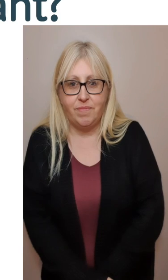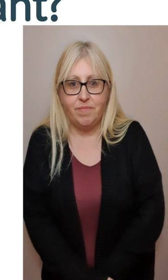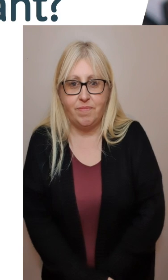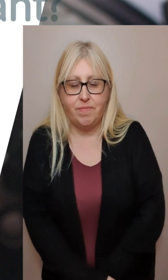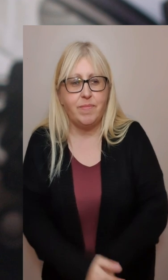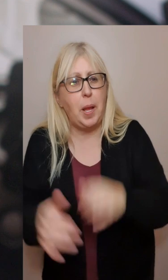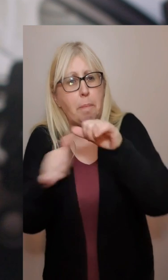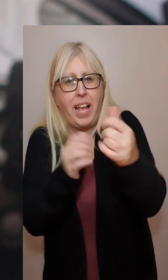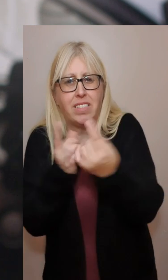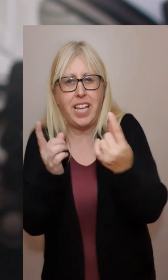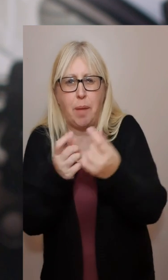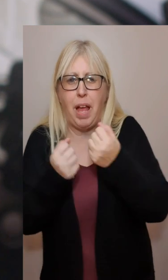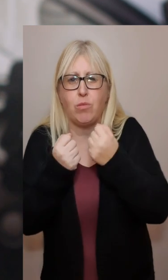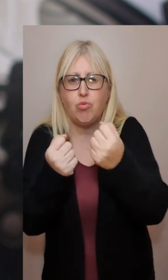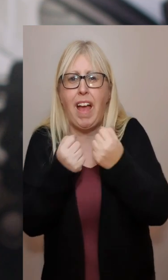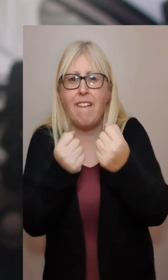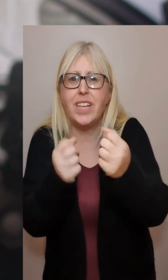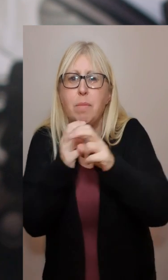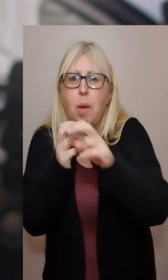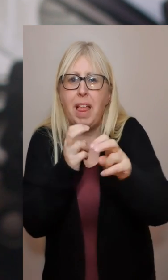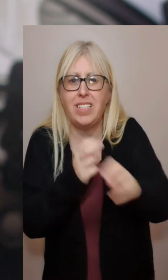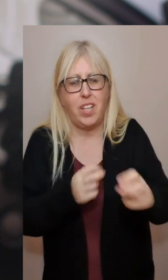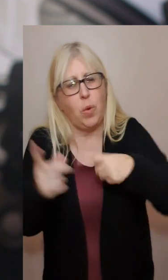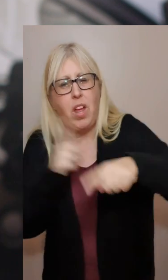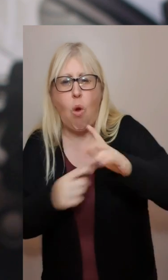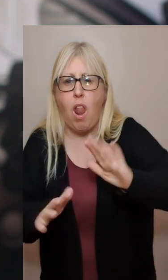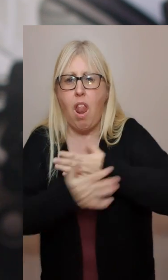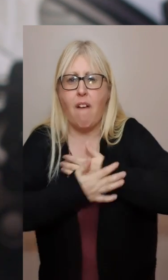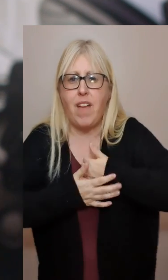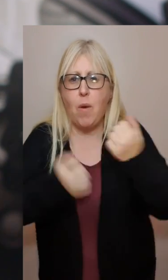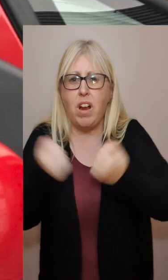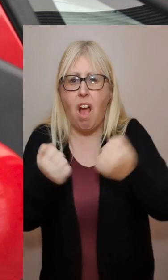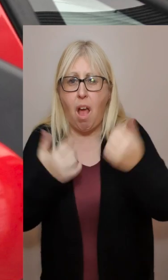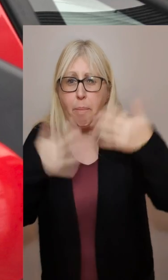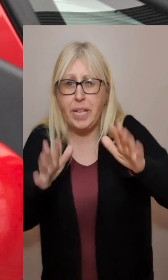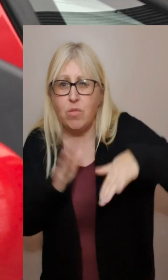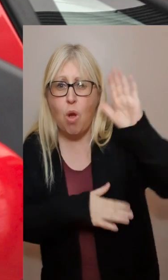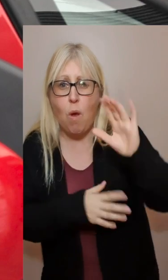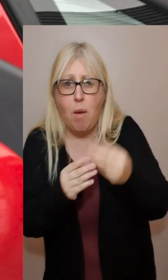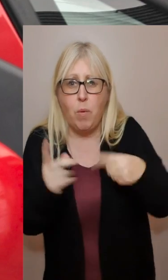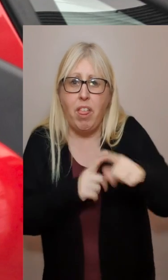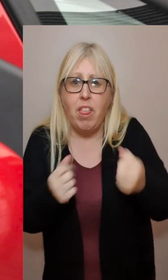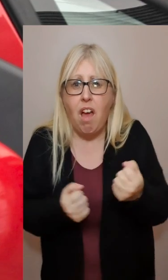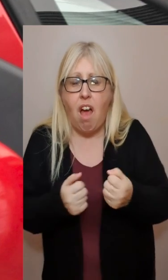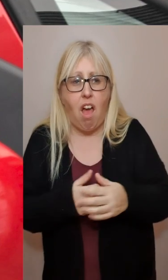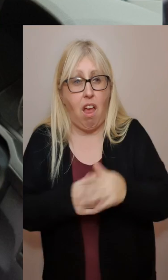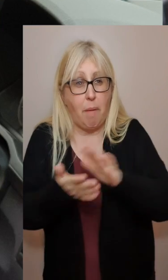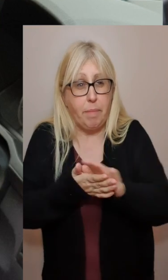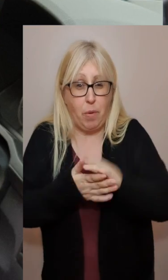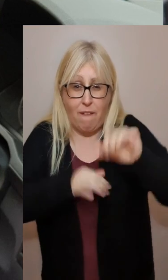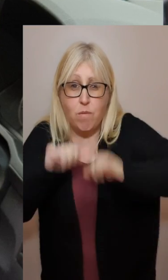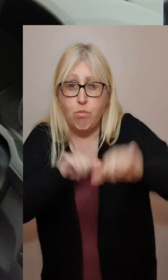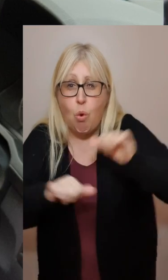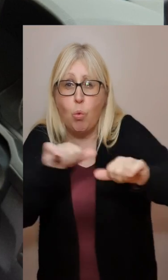The best thing about driving mobility, obviously, we all love our cars. You know, we've grown up with it, and I think the fact that we have a